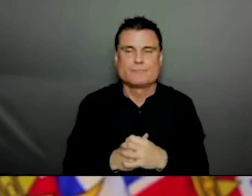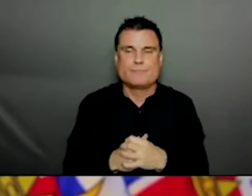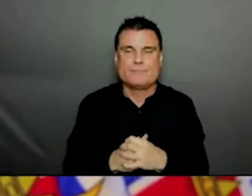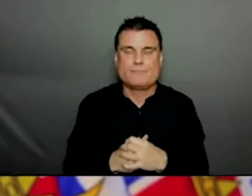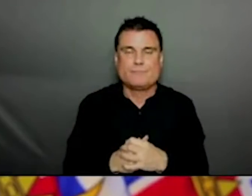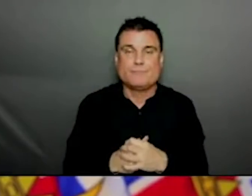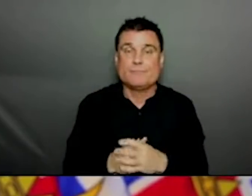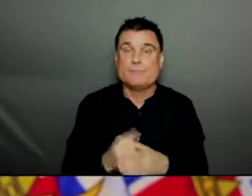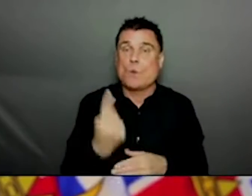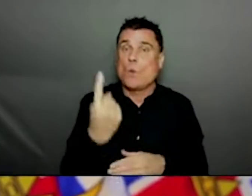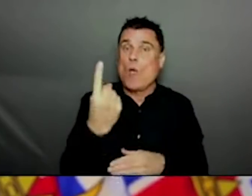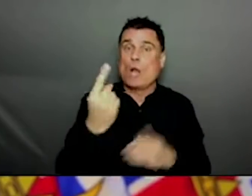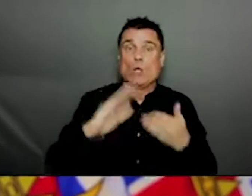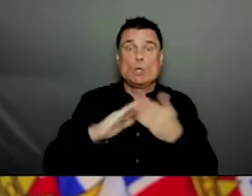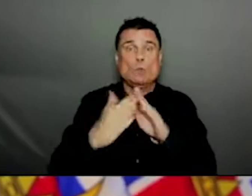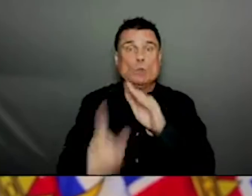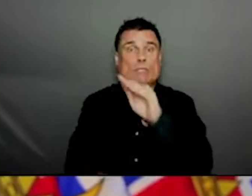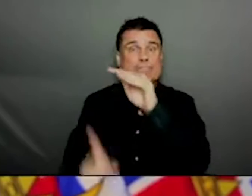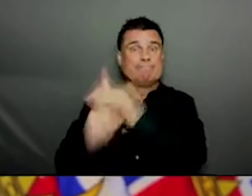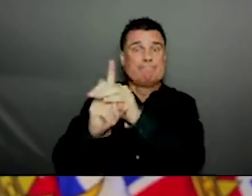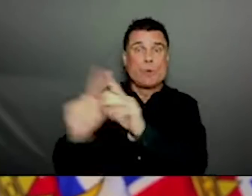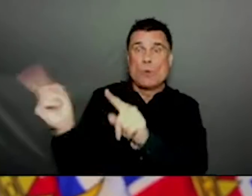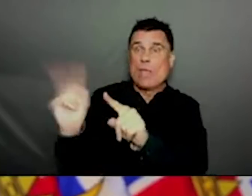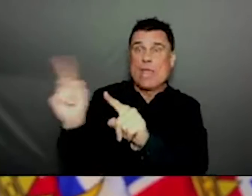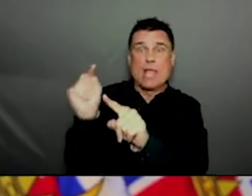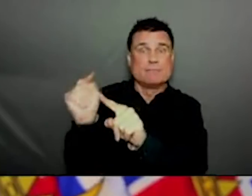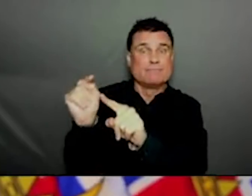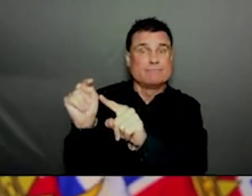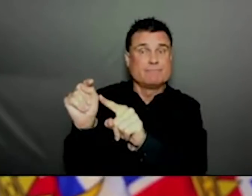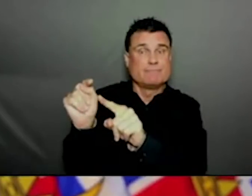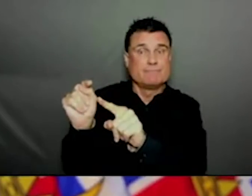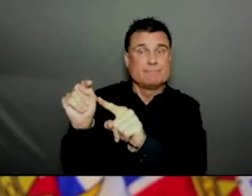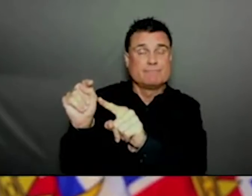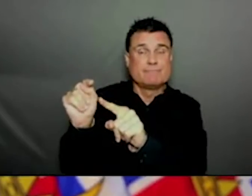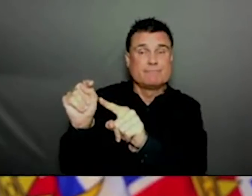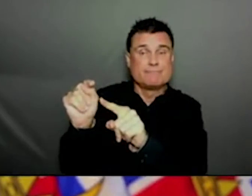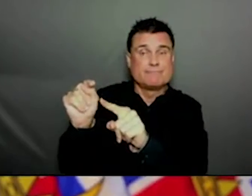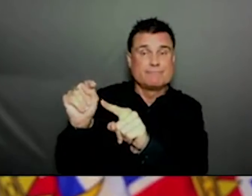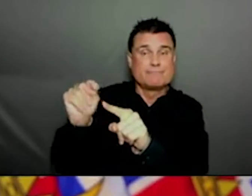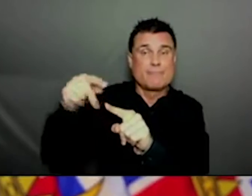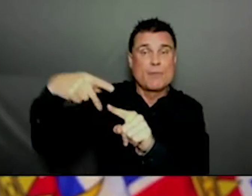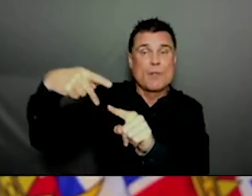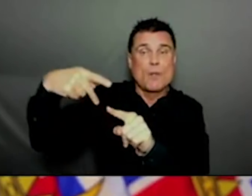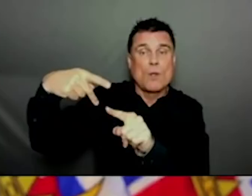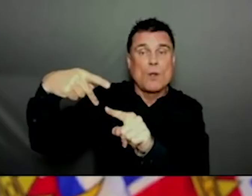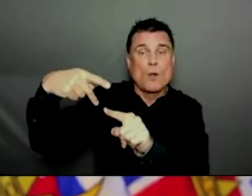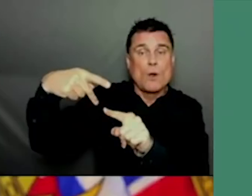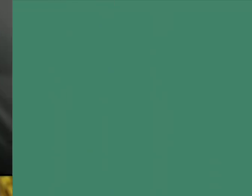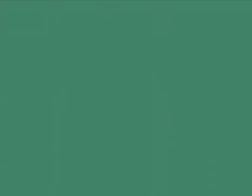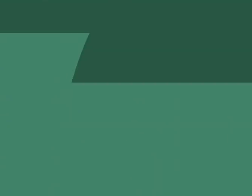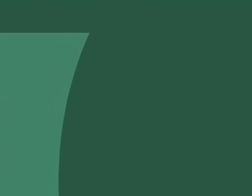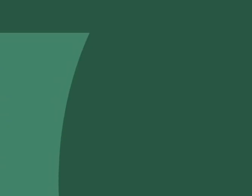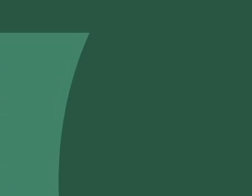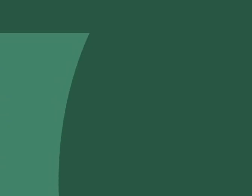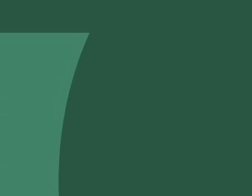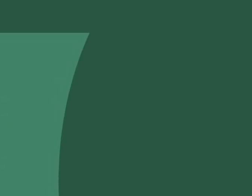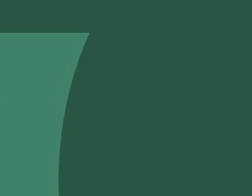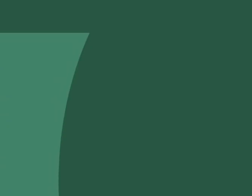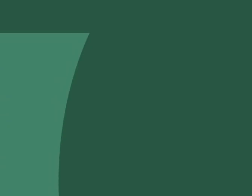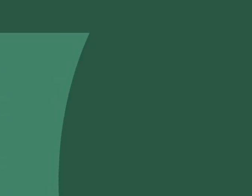Health region, and the one that we had been managing at Cove Shelter has now been contained and declared over.